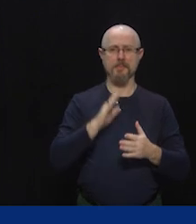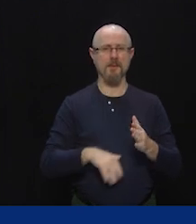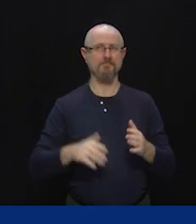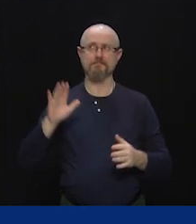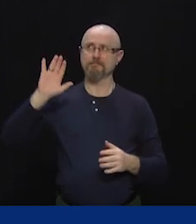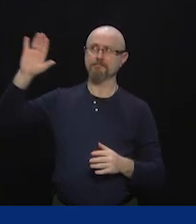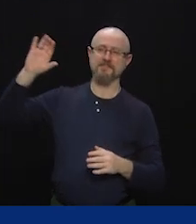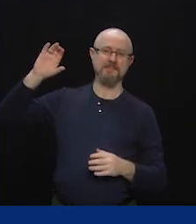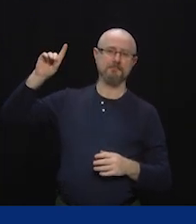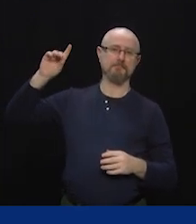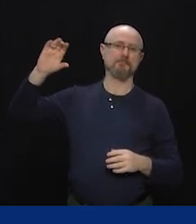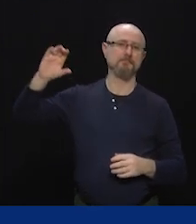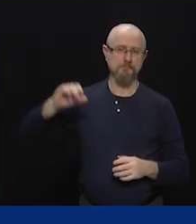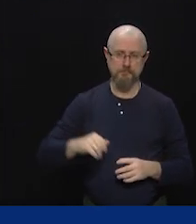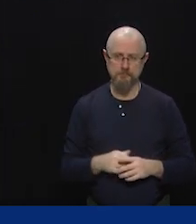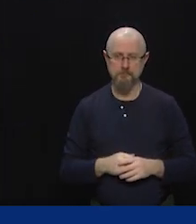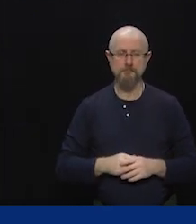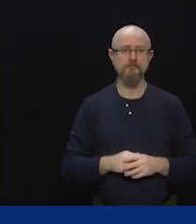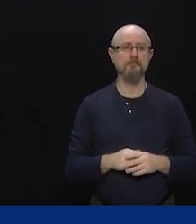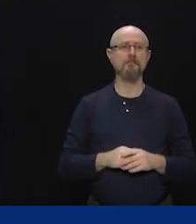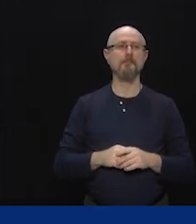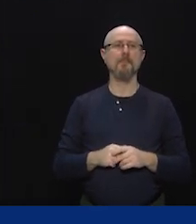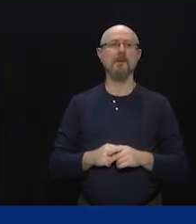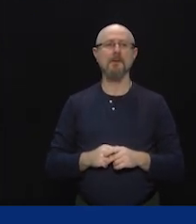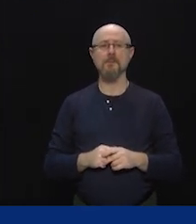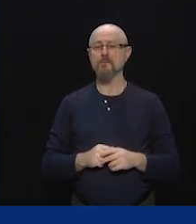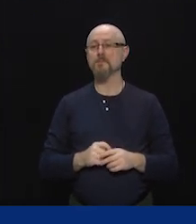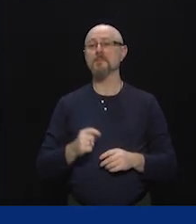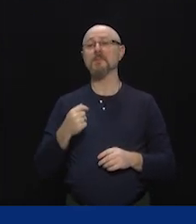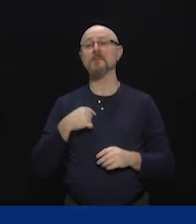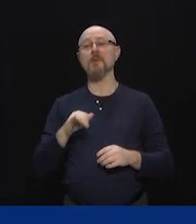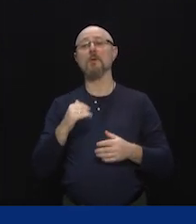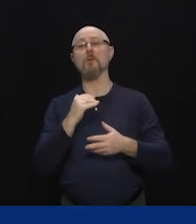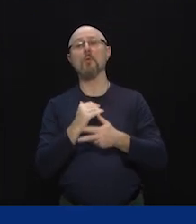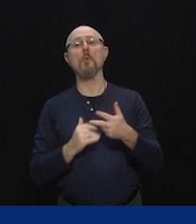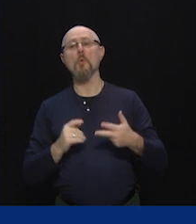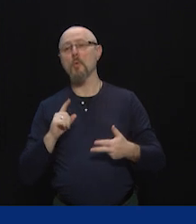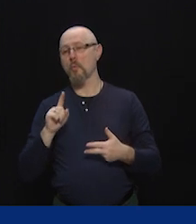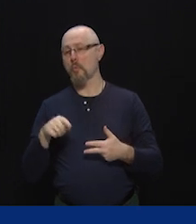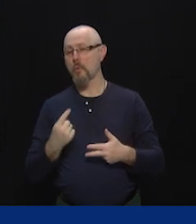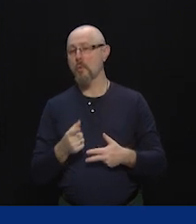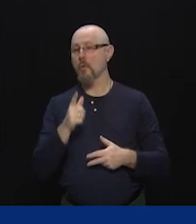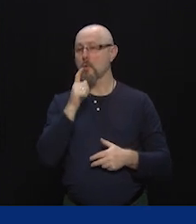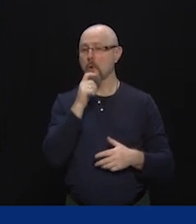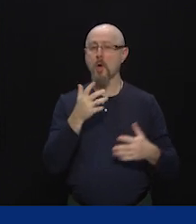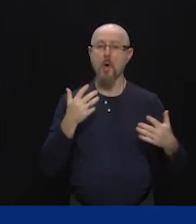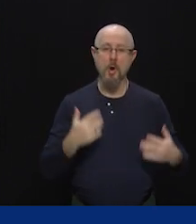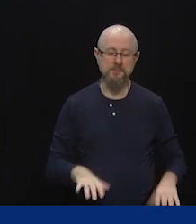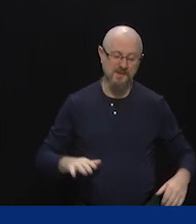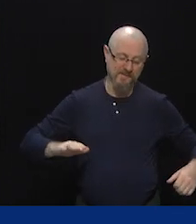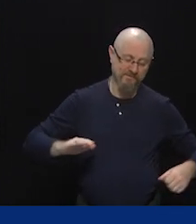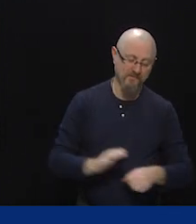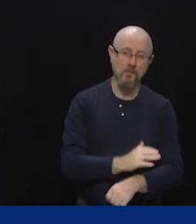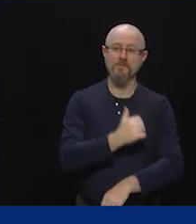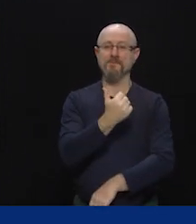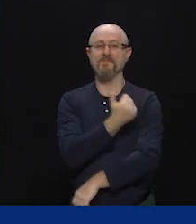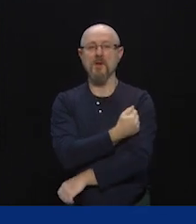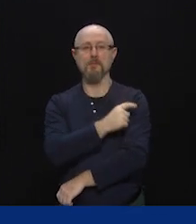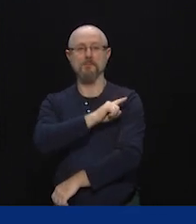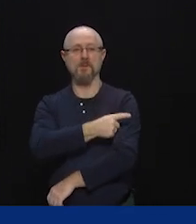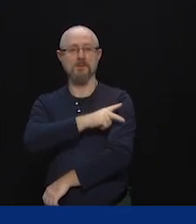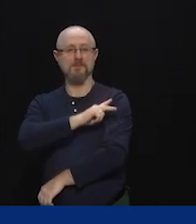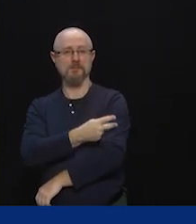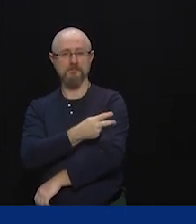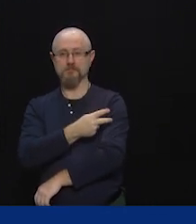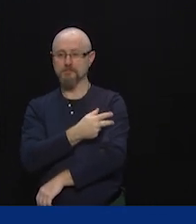This covers, the New York State guidance covers only people who've been fully vaccinated. The return